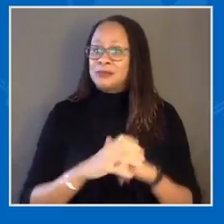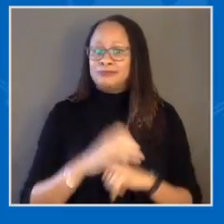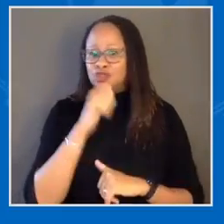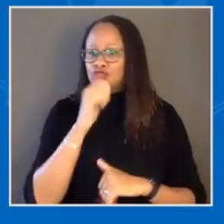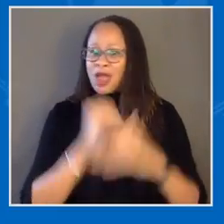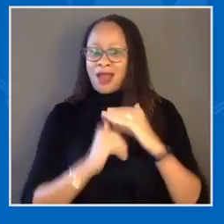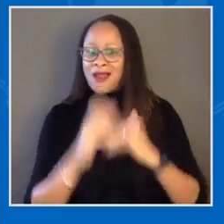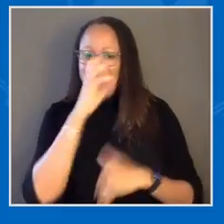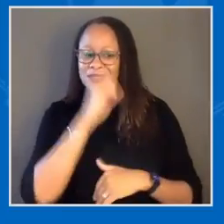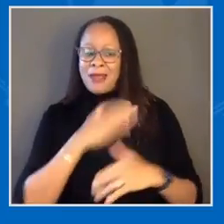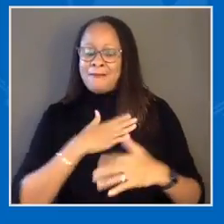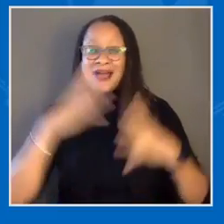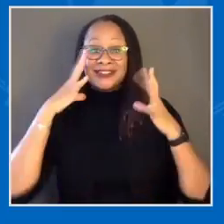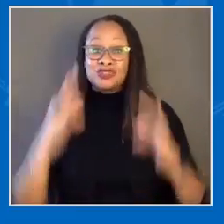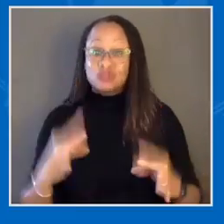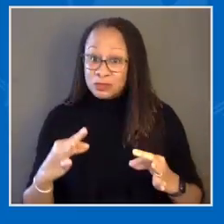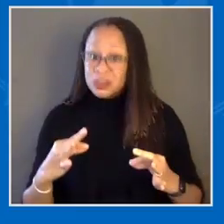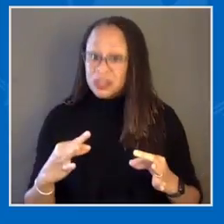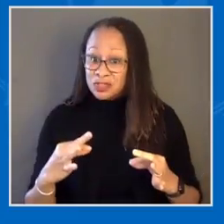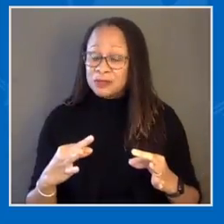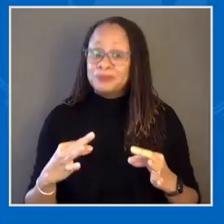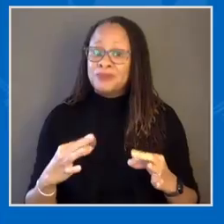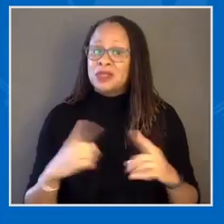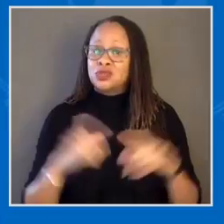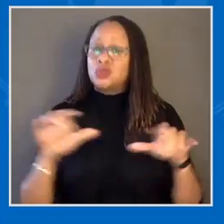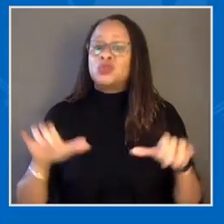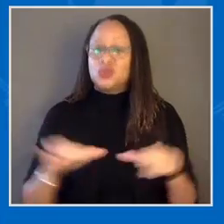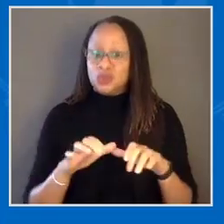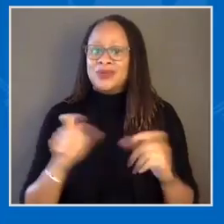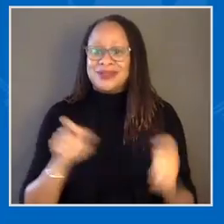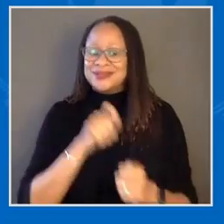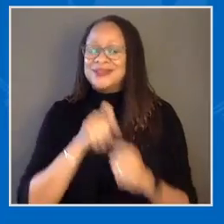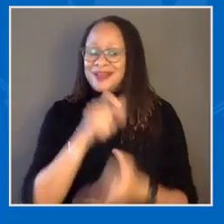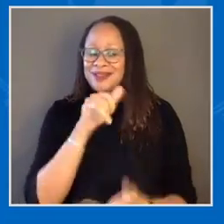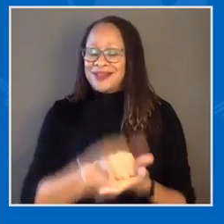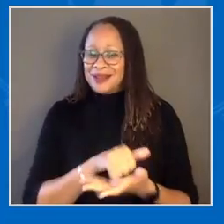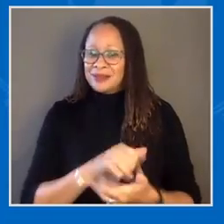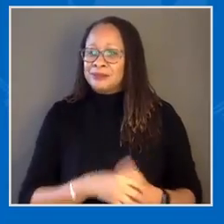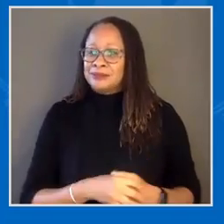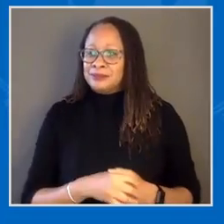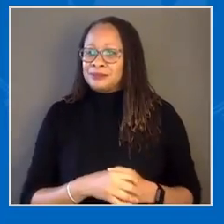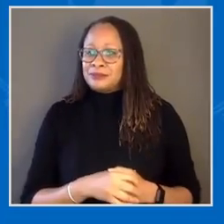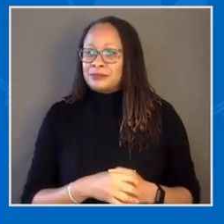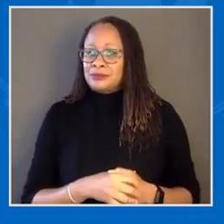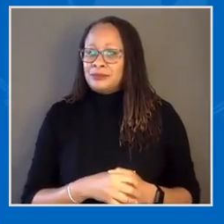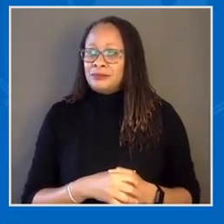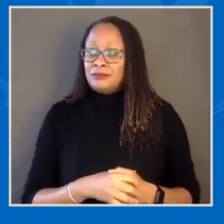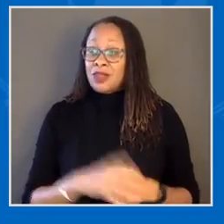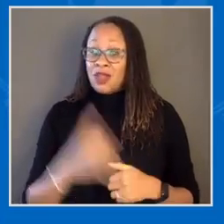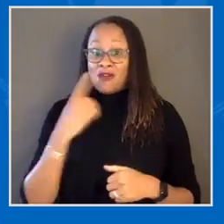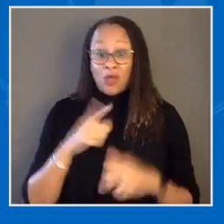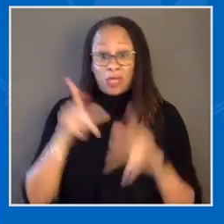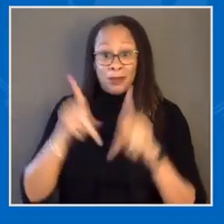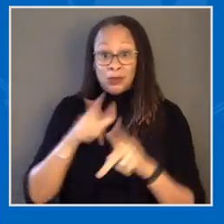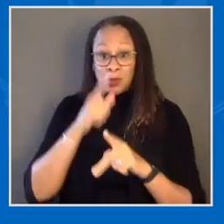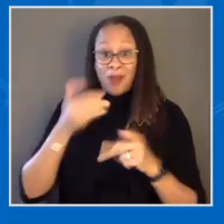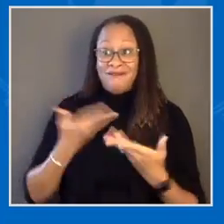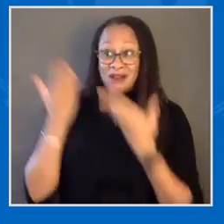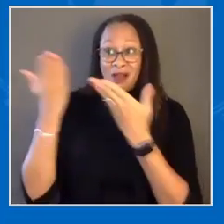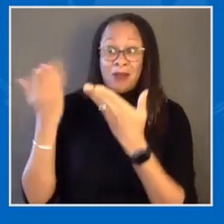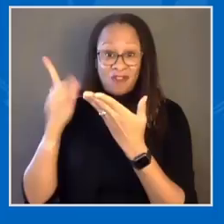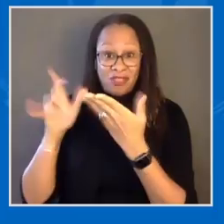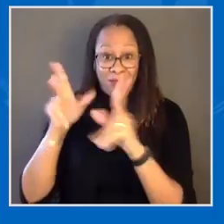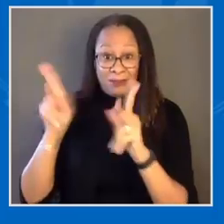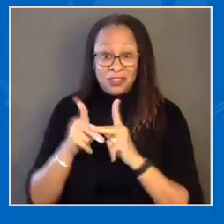my determination to do just that. And as for the man himself, if I